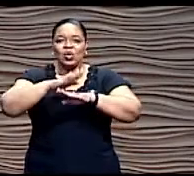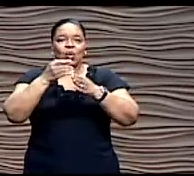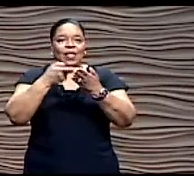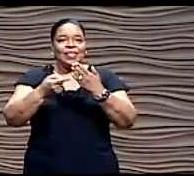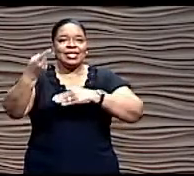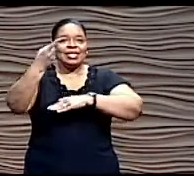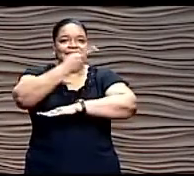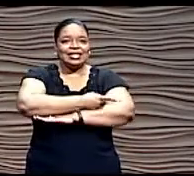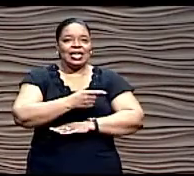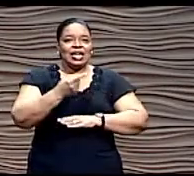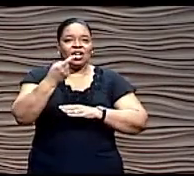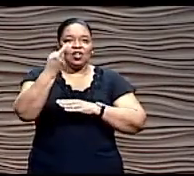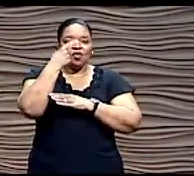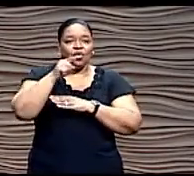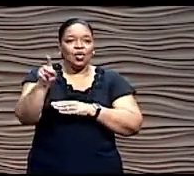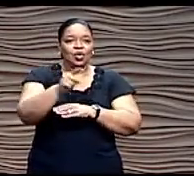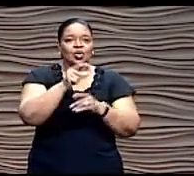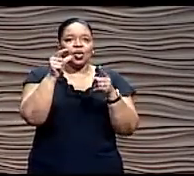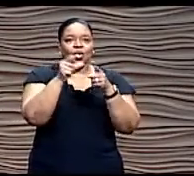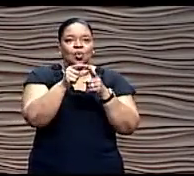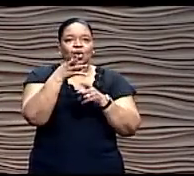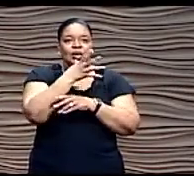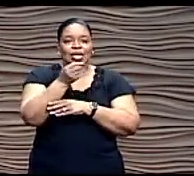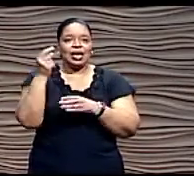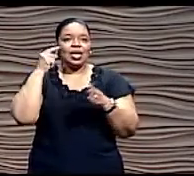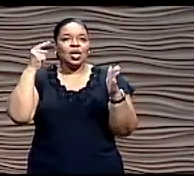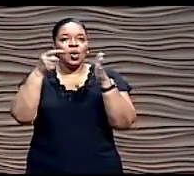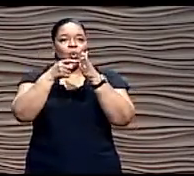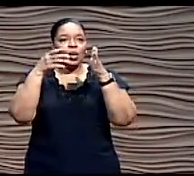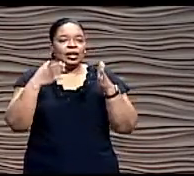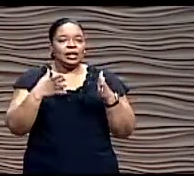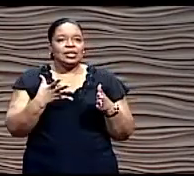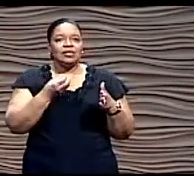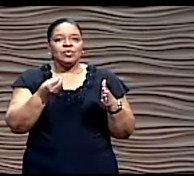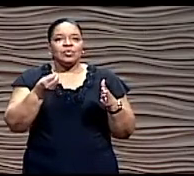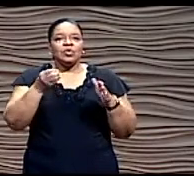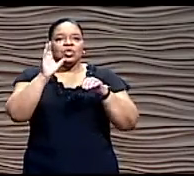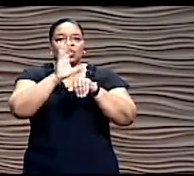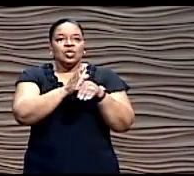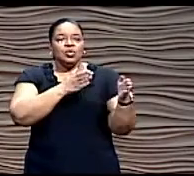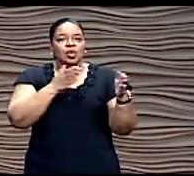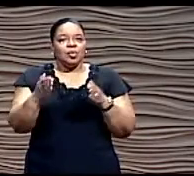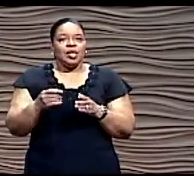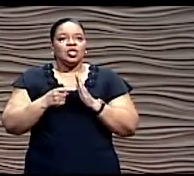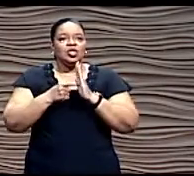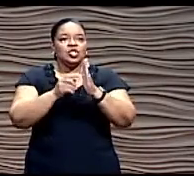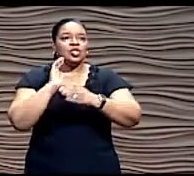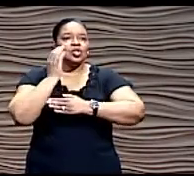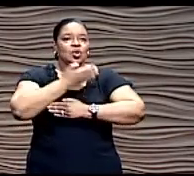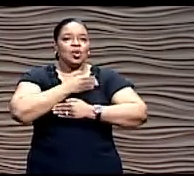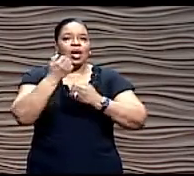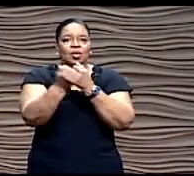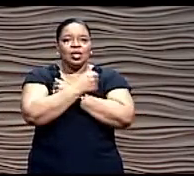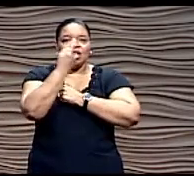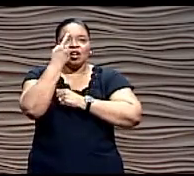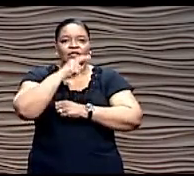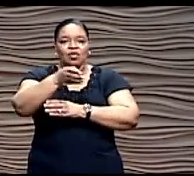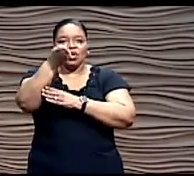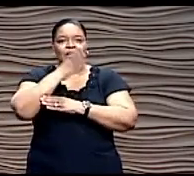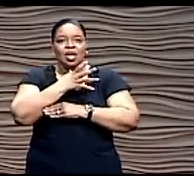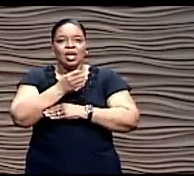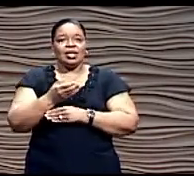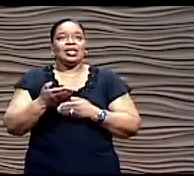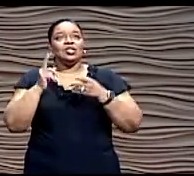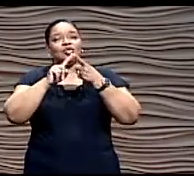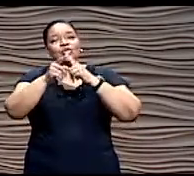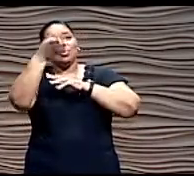day for your word and witness. Church, let's prepare to express our love for God and to